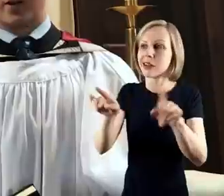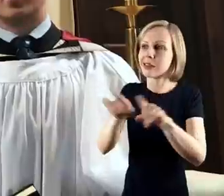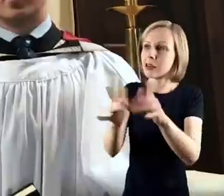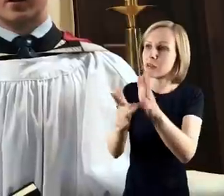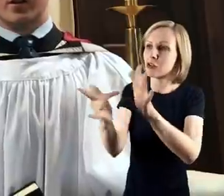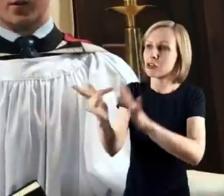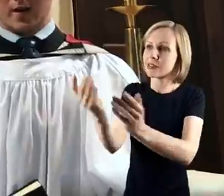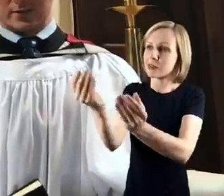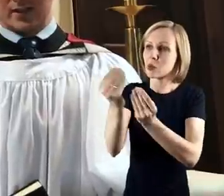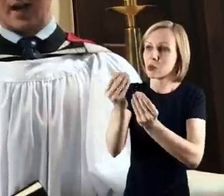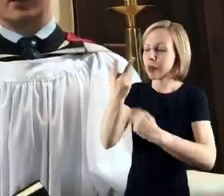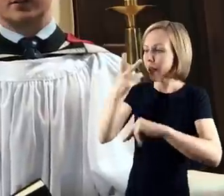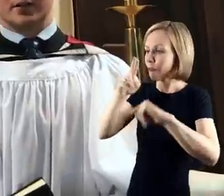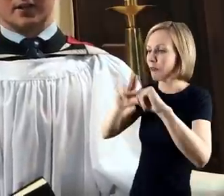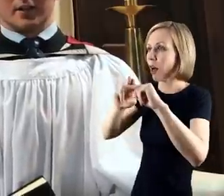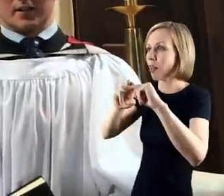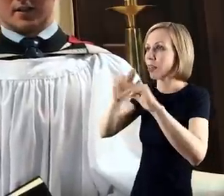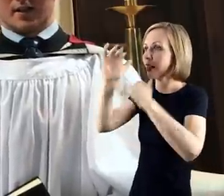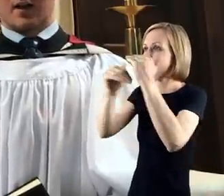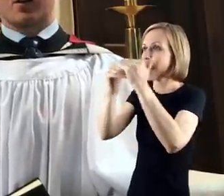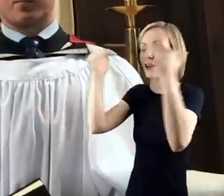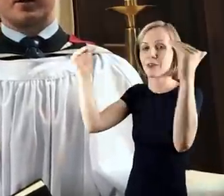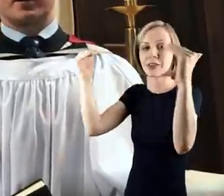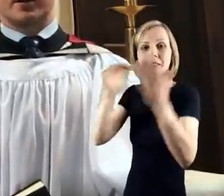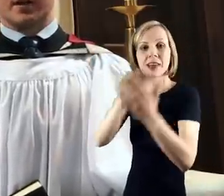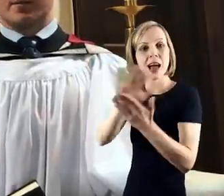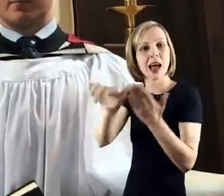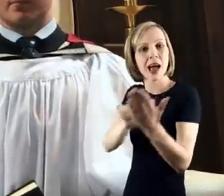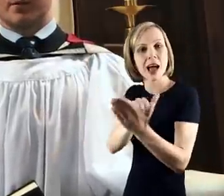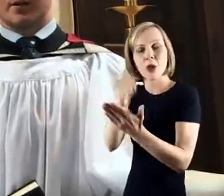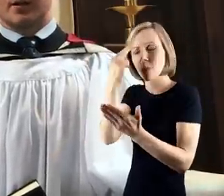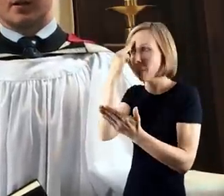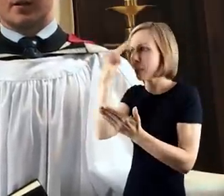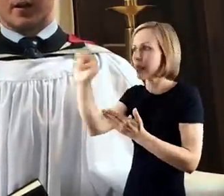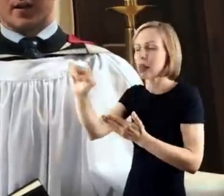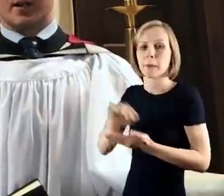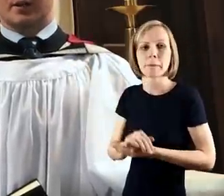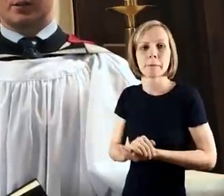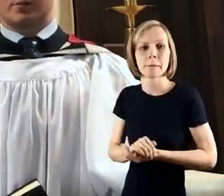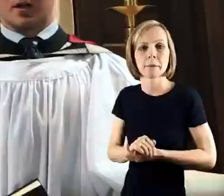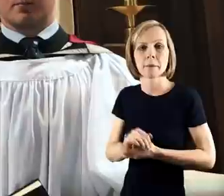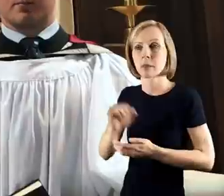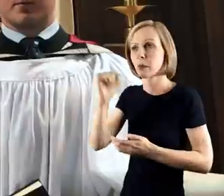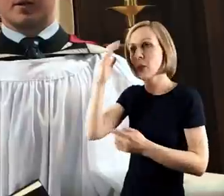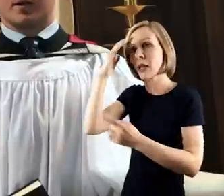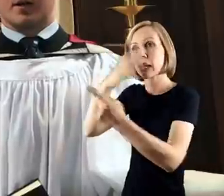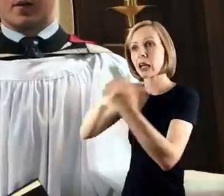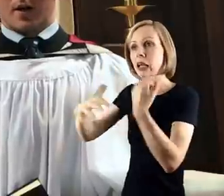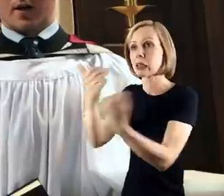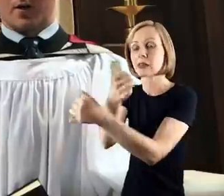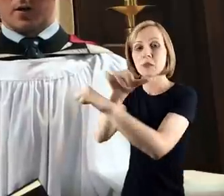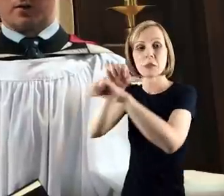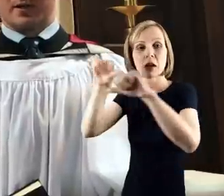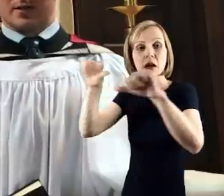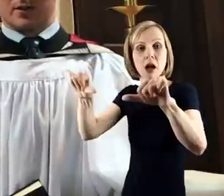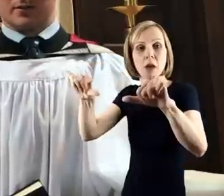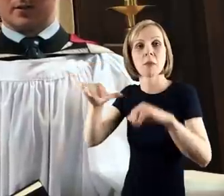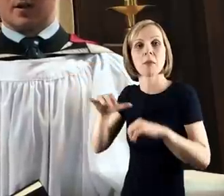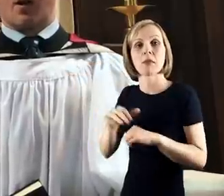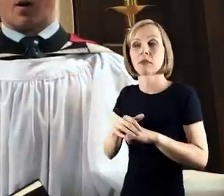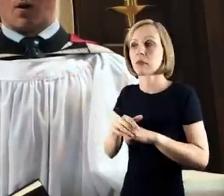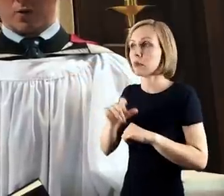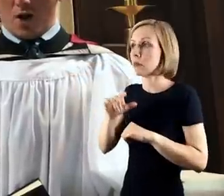Father, who art in heaven, hallowed be thy name. Thy kingdom come, thy will be